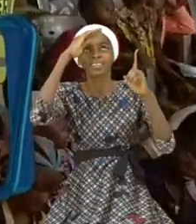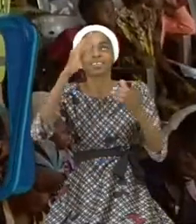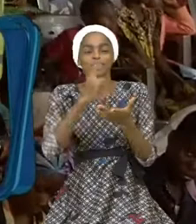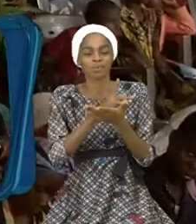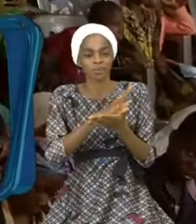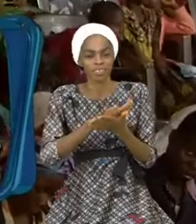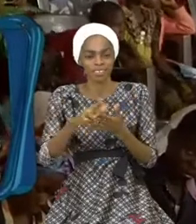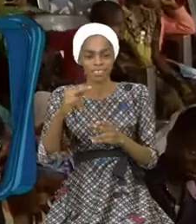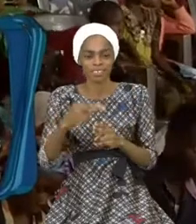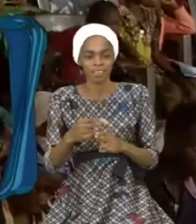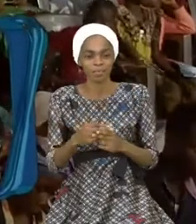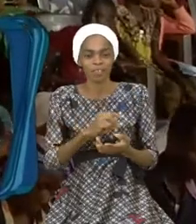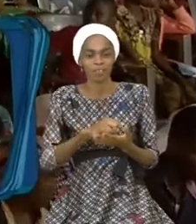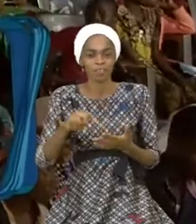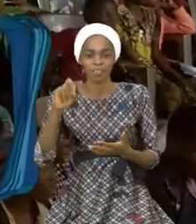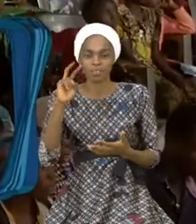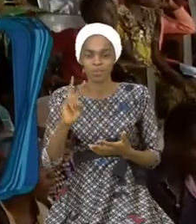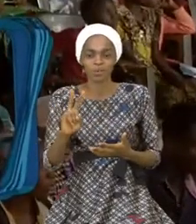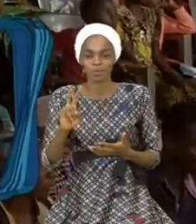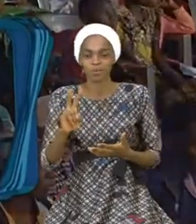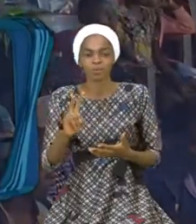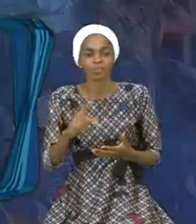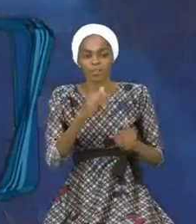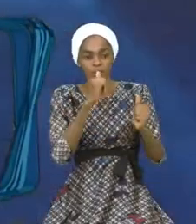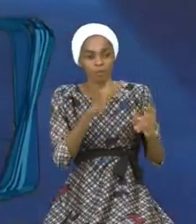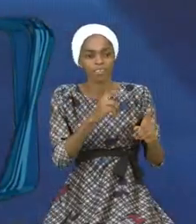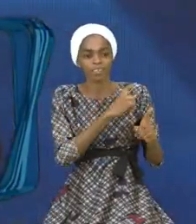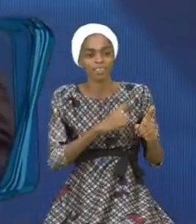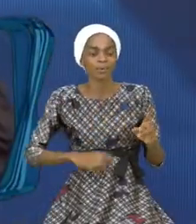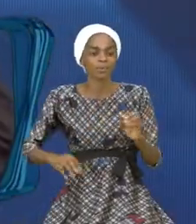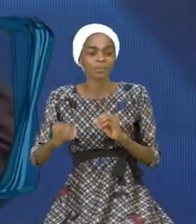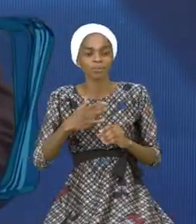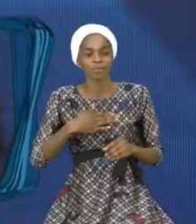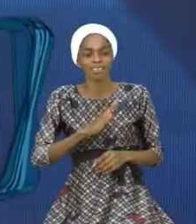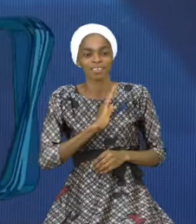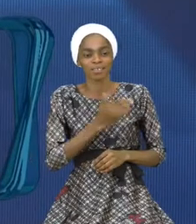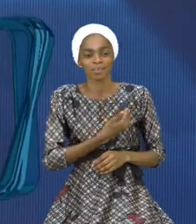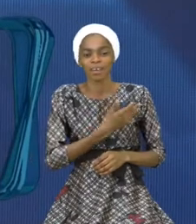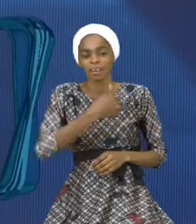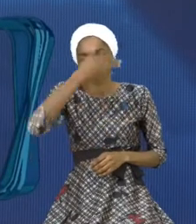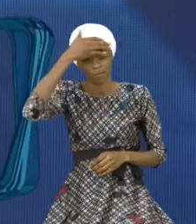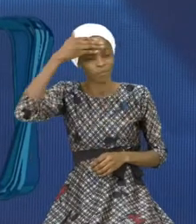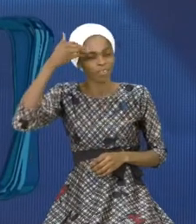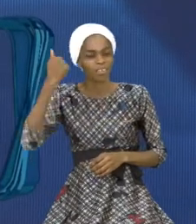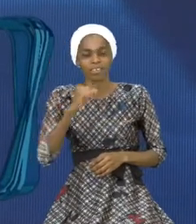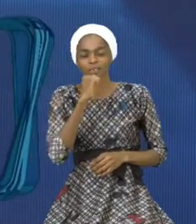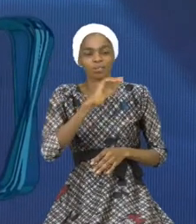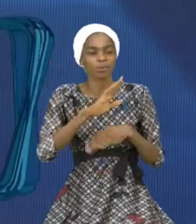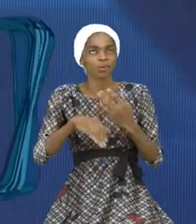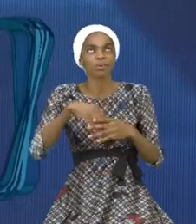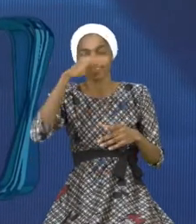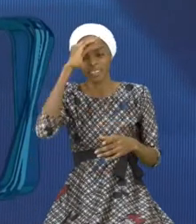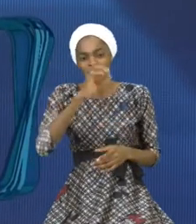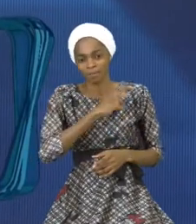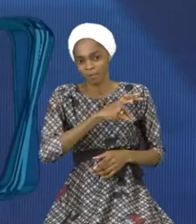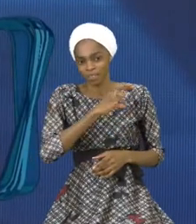holy name. Look at verse 2. It says, bless the Lord, O my soul, and forget not all his